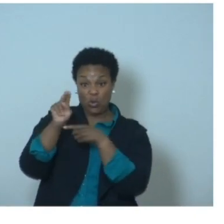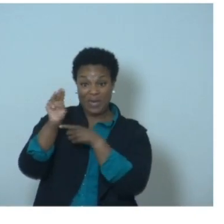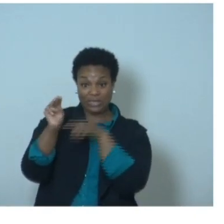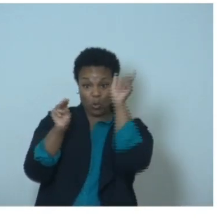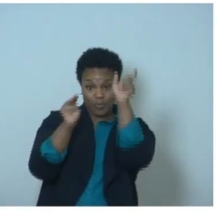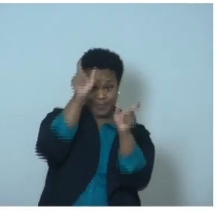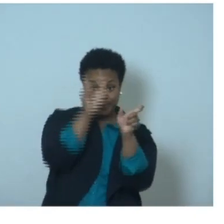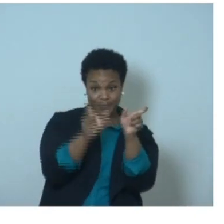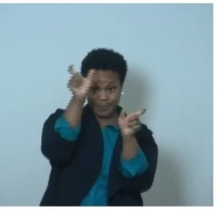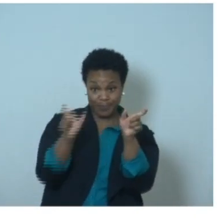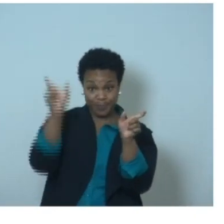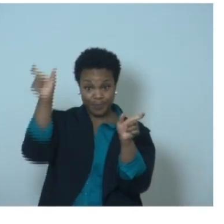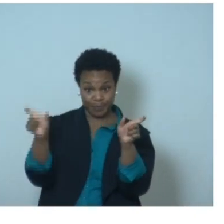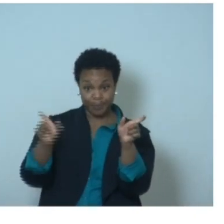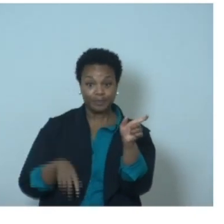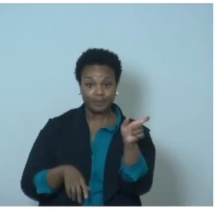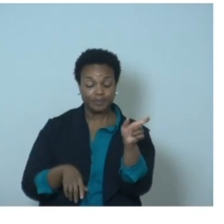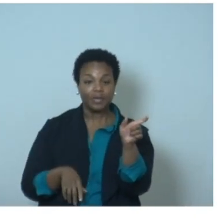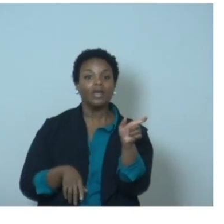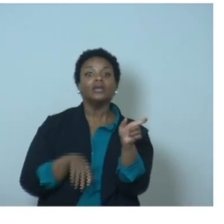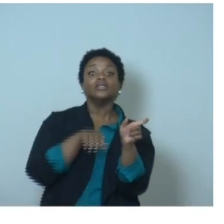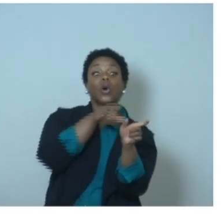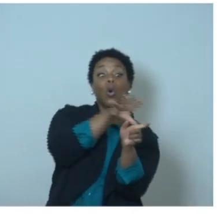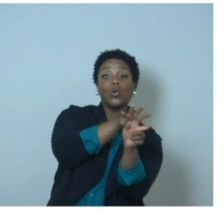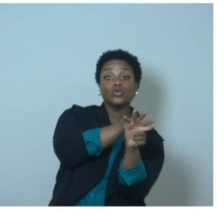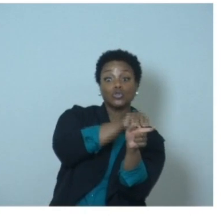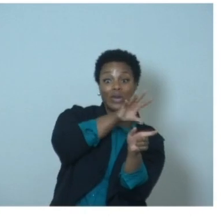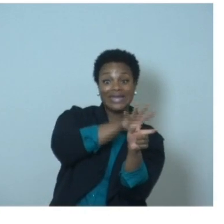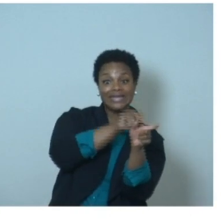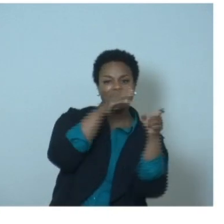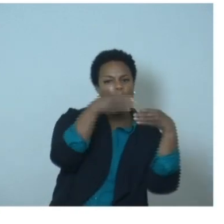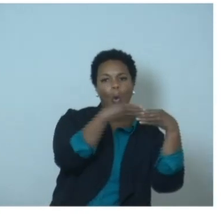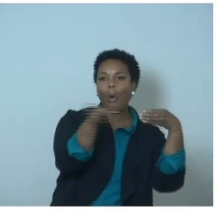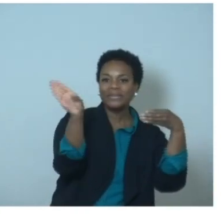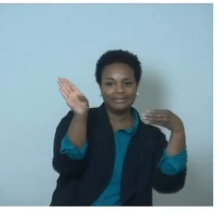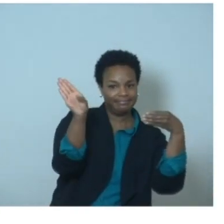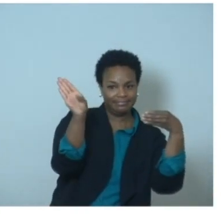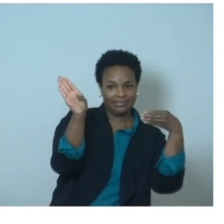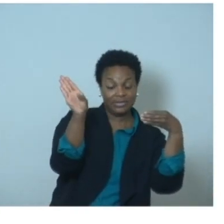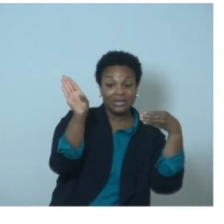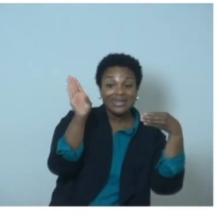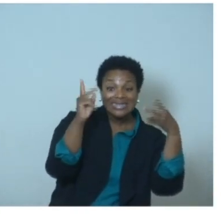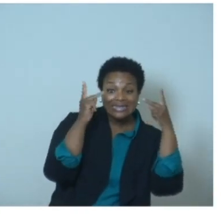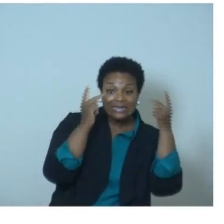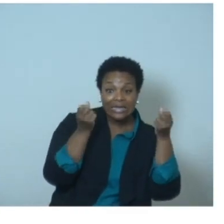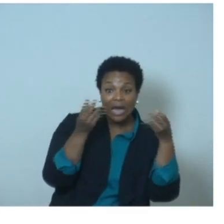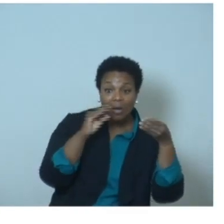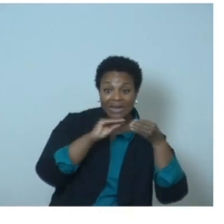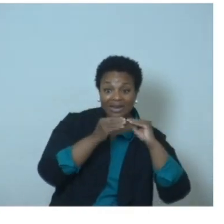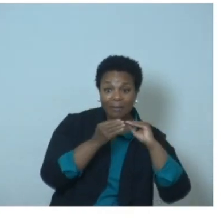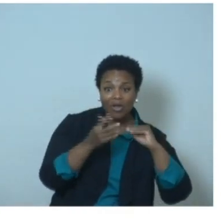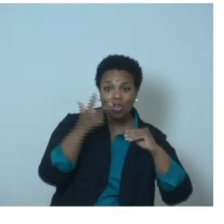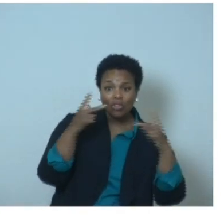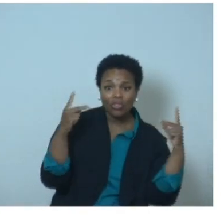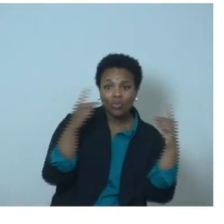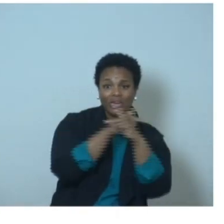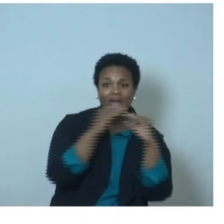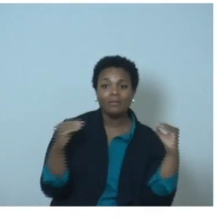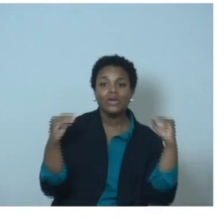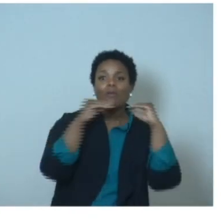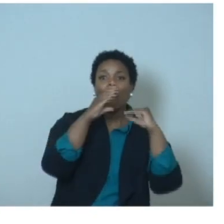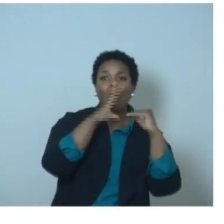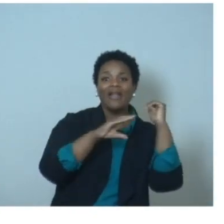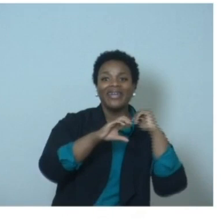Sweden did open up and had about triple the number of cases of their neighbors, a little less than the United States, a little more than